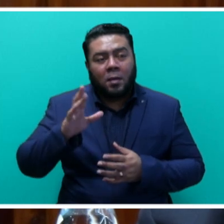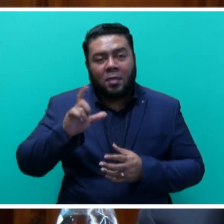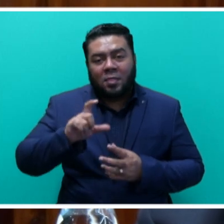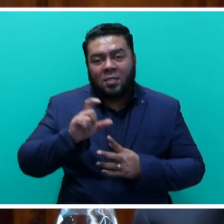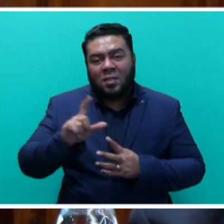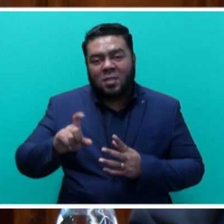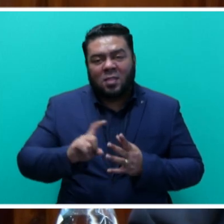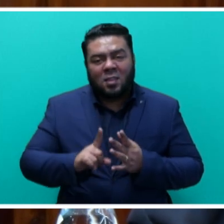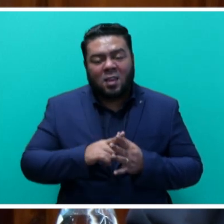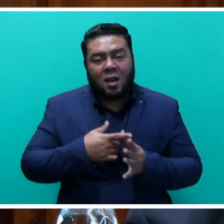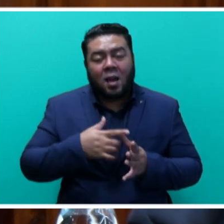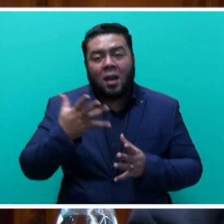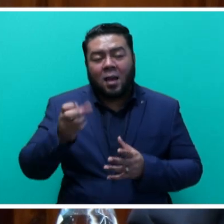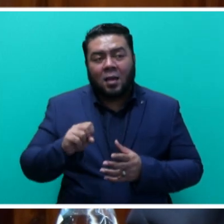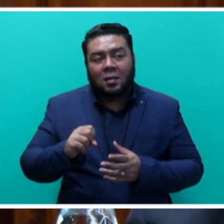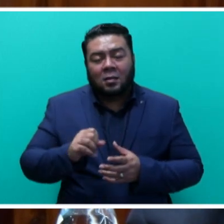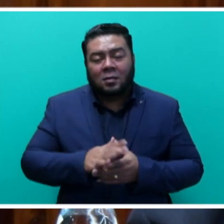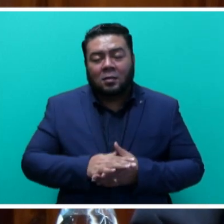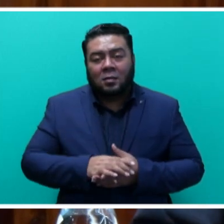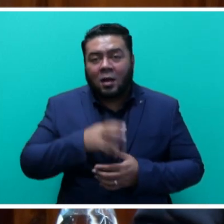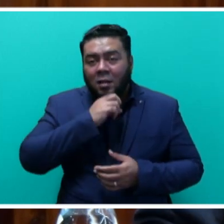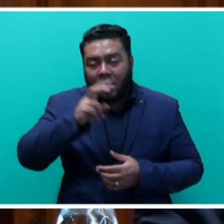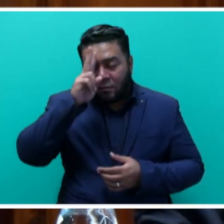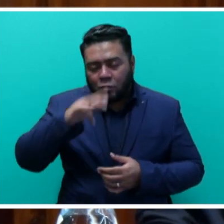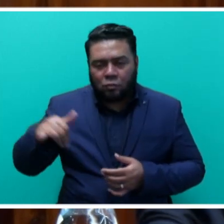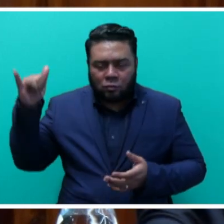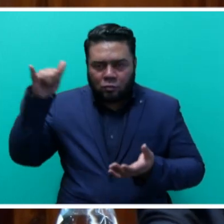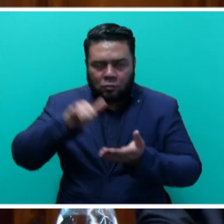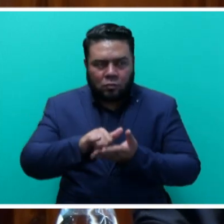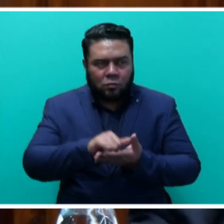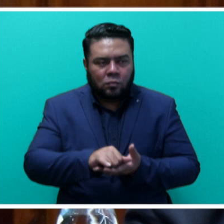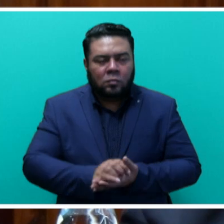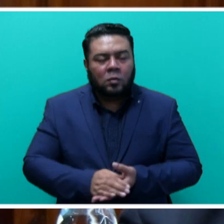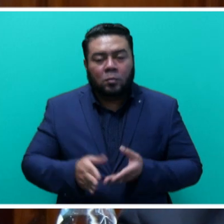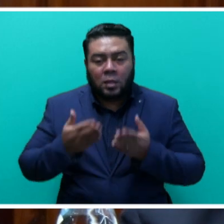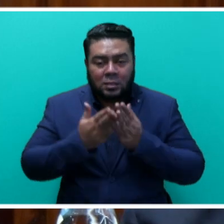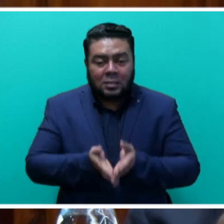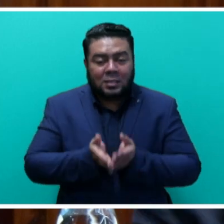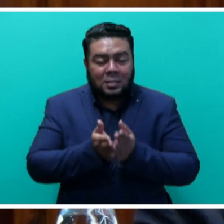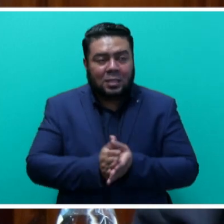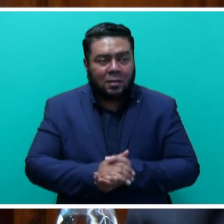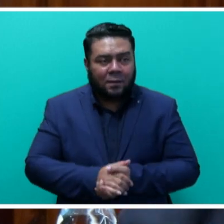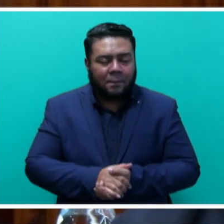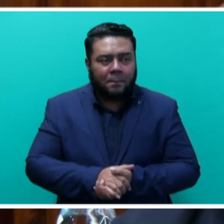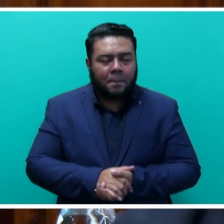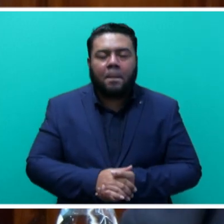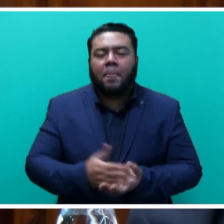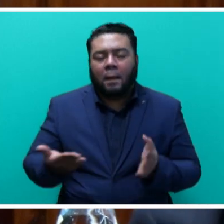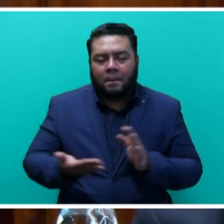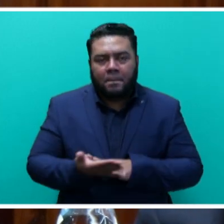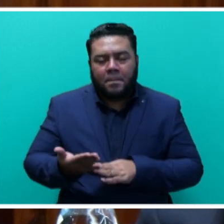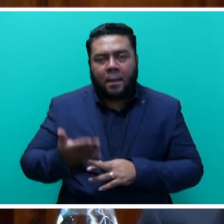subsidy. These island routes, which are not regularly serviced by sea transport, are applicable under the air subsidy